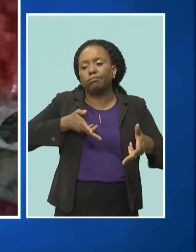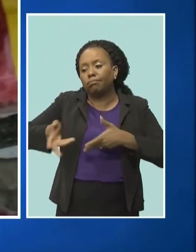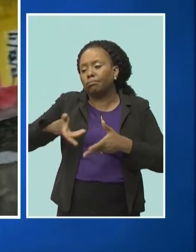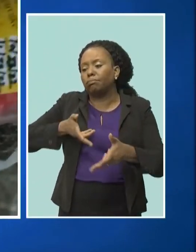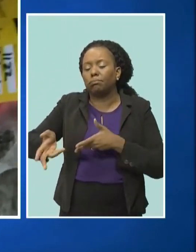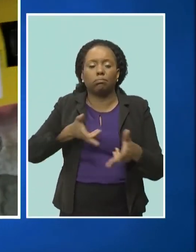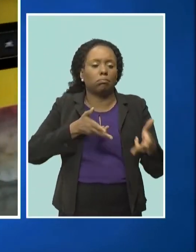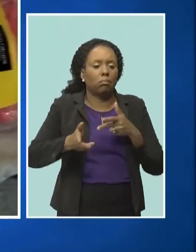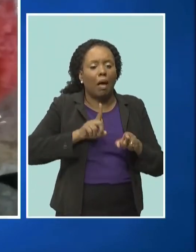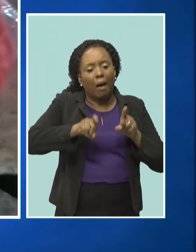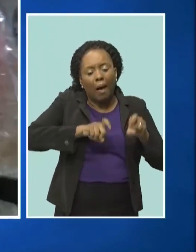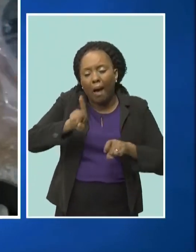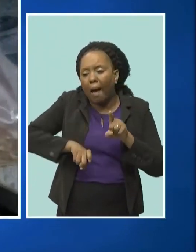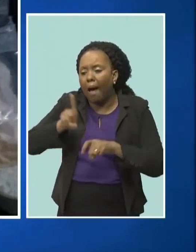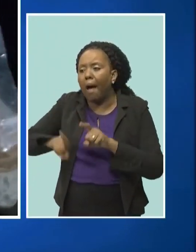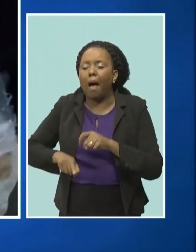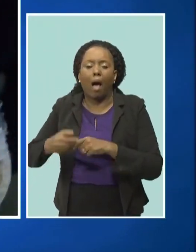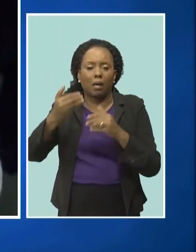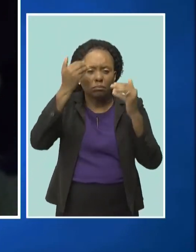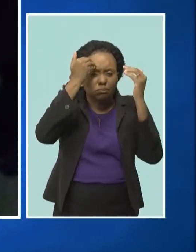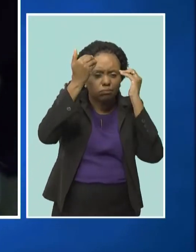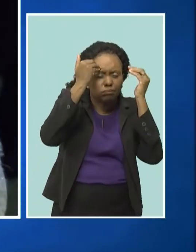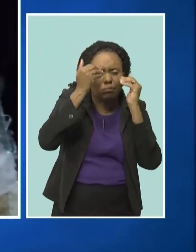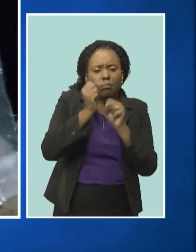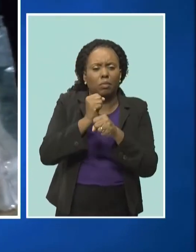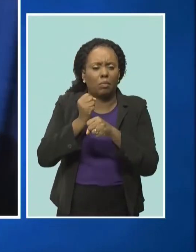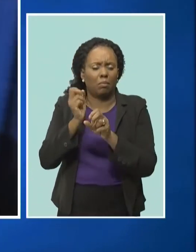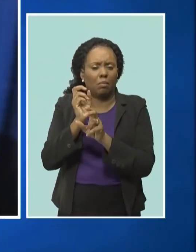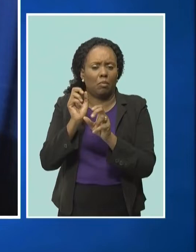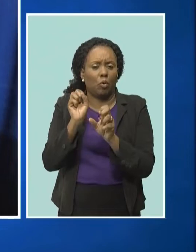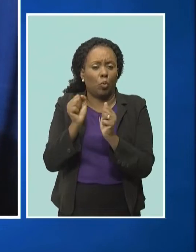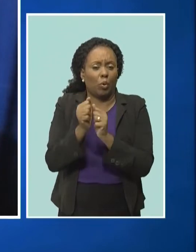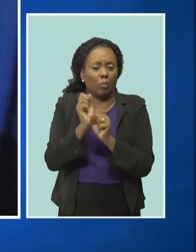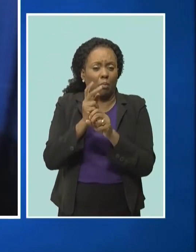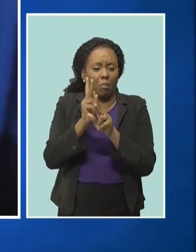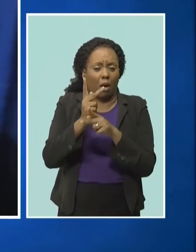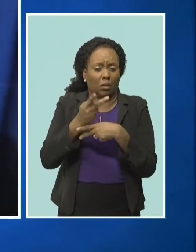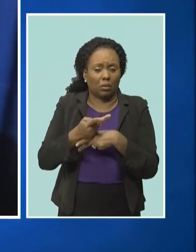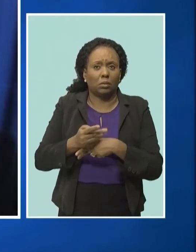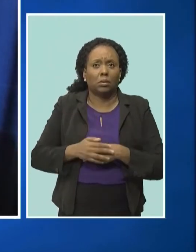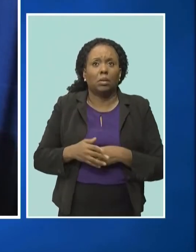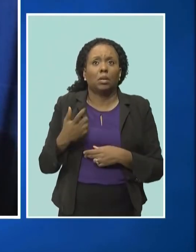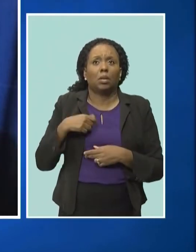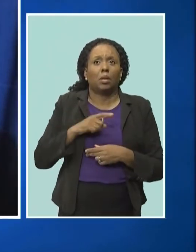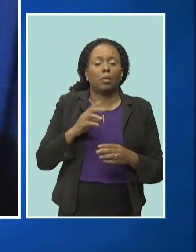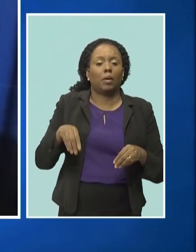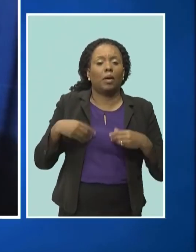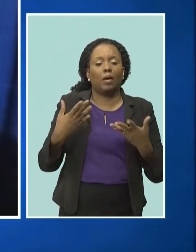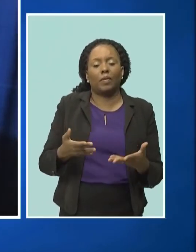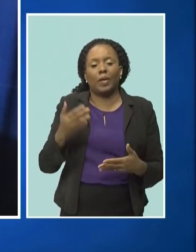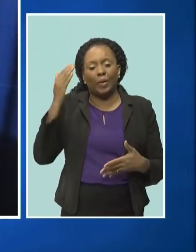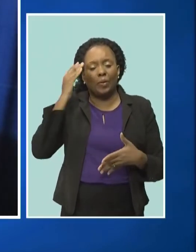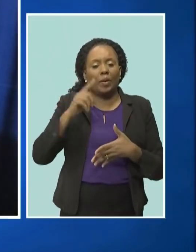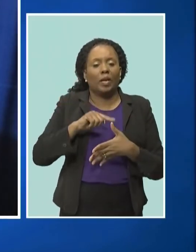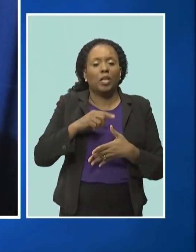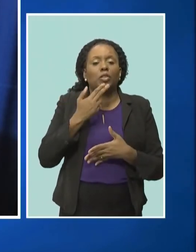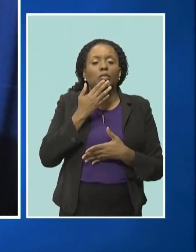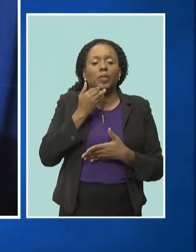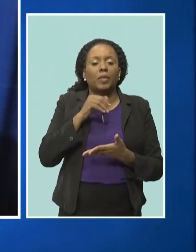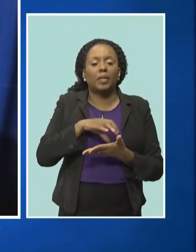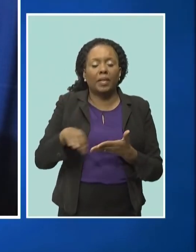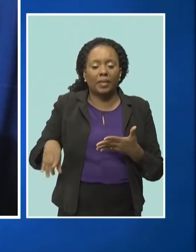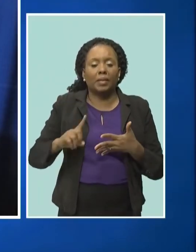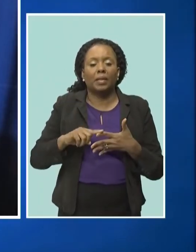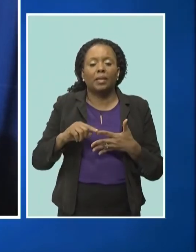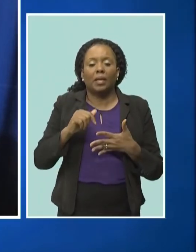questions, you can get familiarized with the products. So right now we offer the locals in that case showcase, but we have something coming